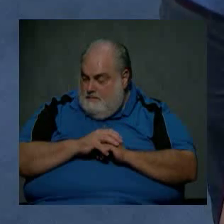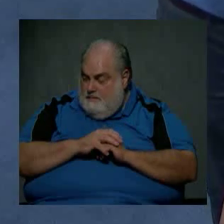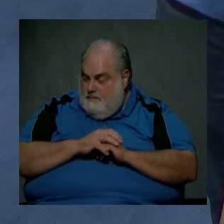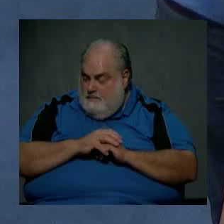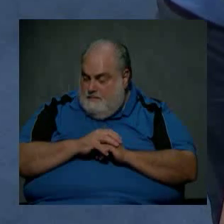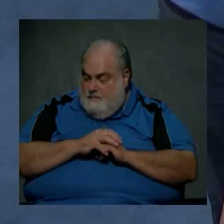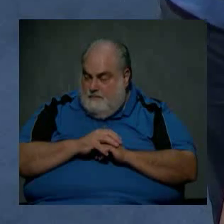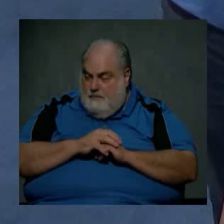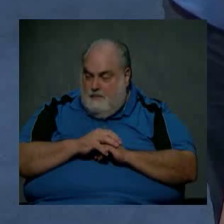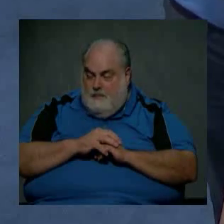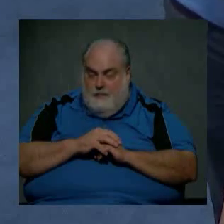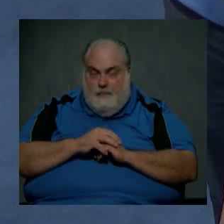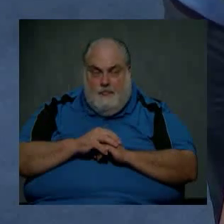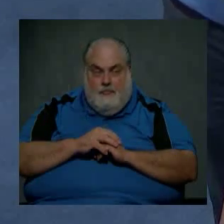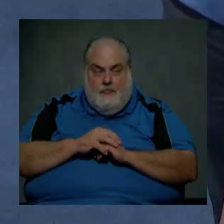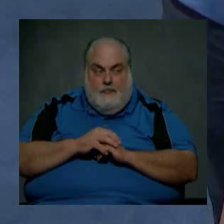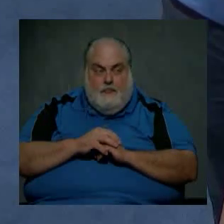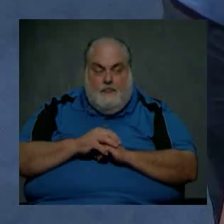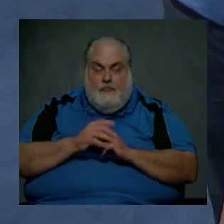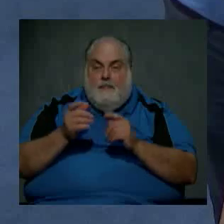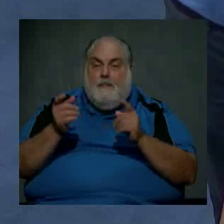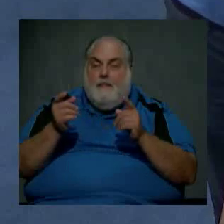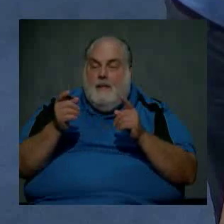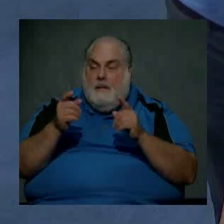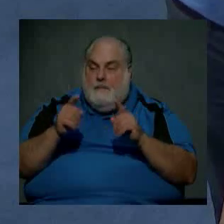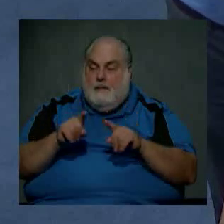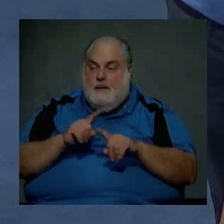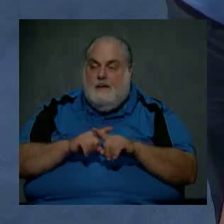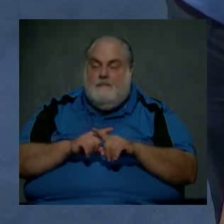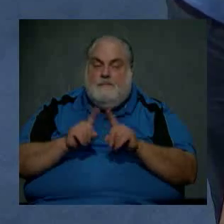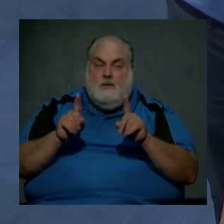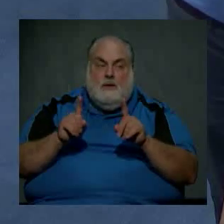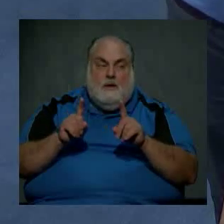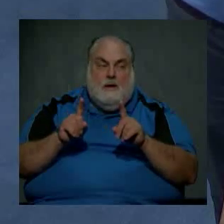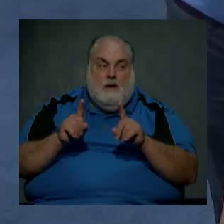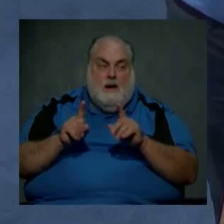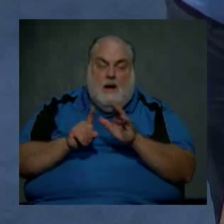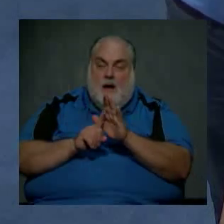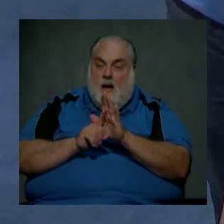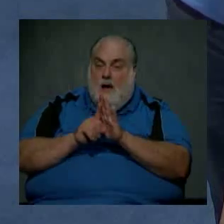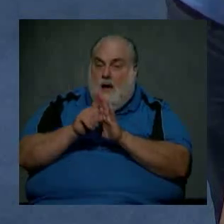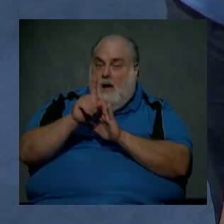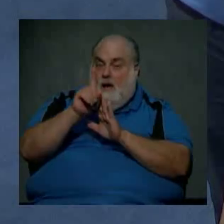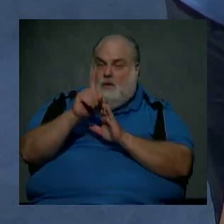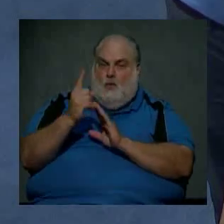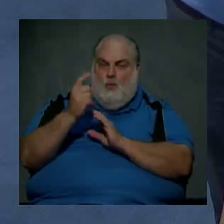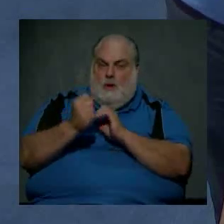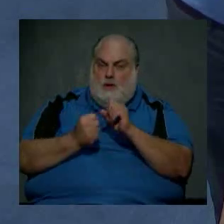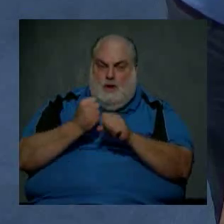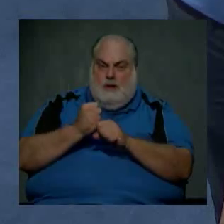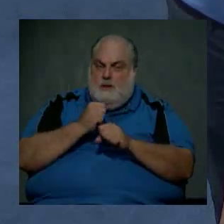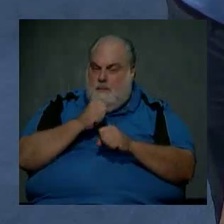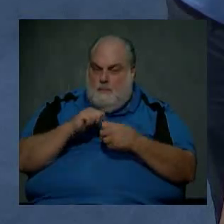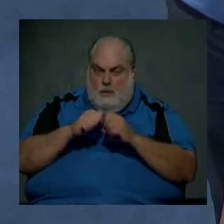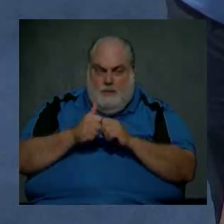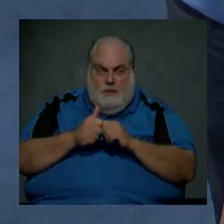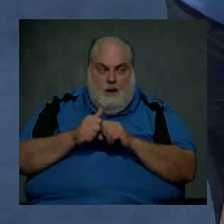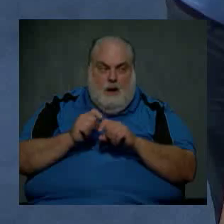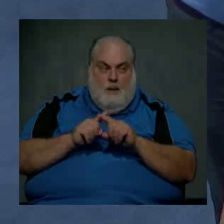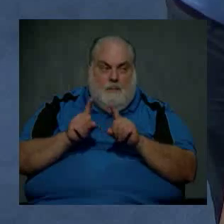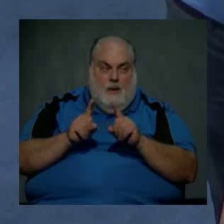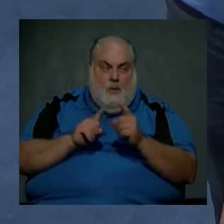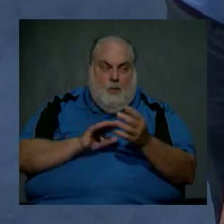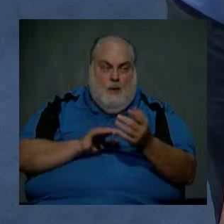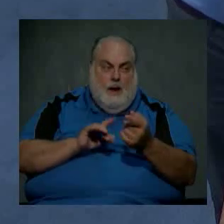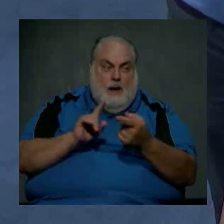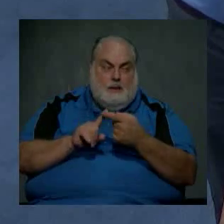What'll happen is you'll get different varying heights. Now, if you're talking maybe within a year, that's not going to be a problem. But if you're talking about waiting